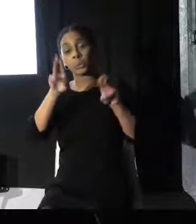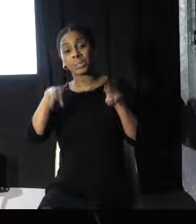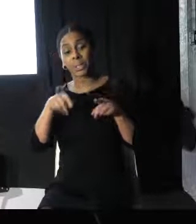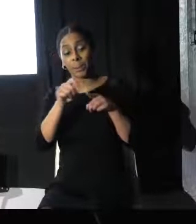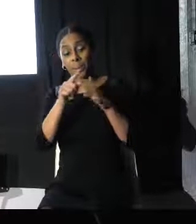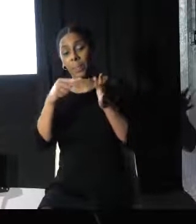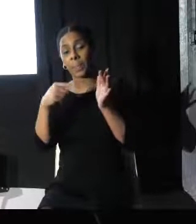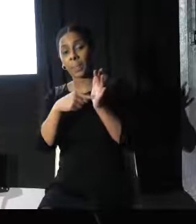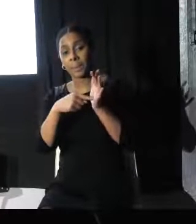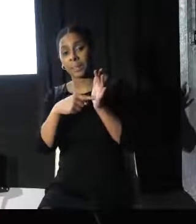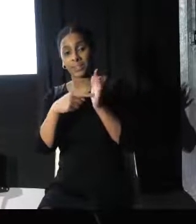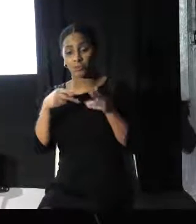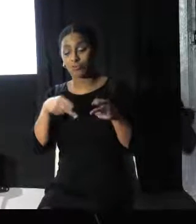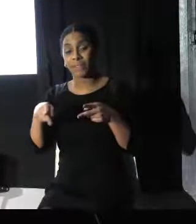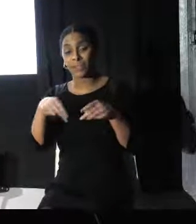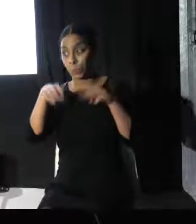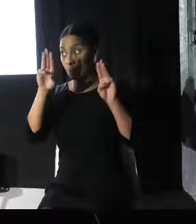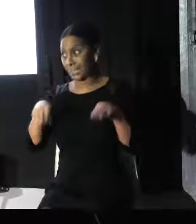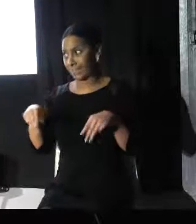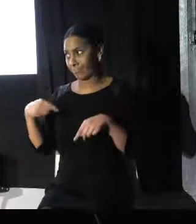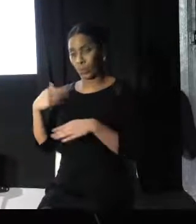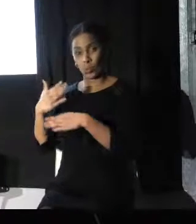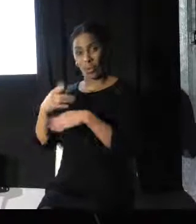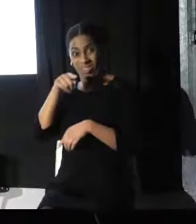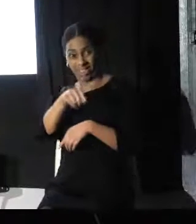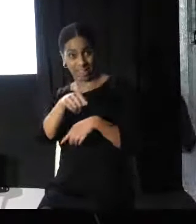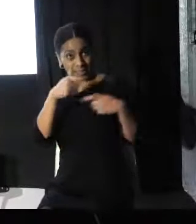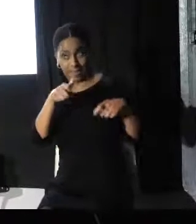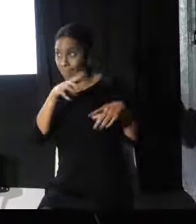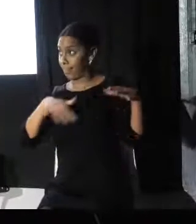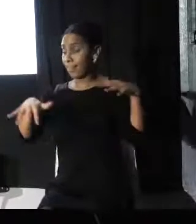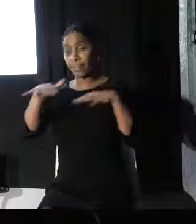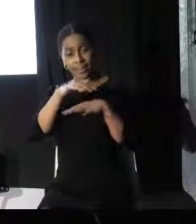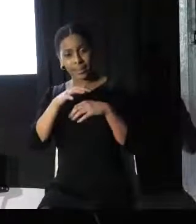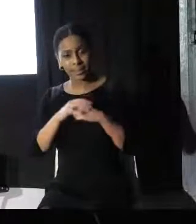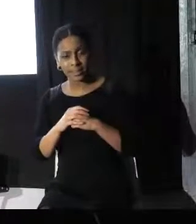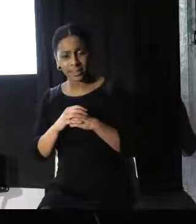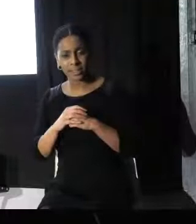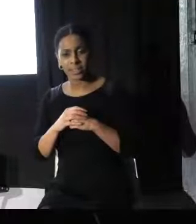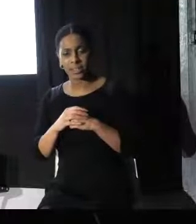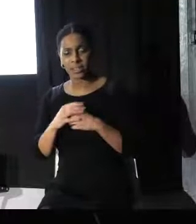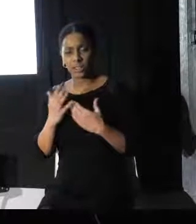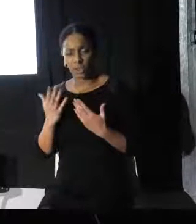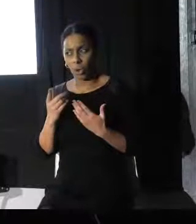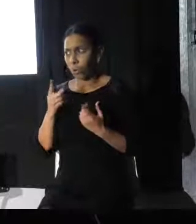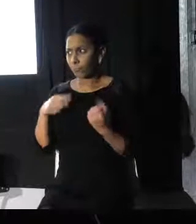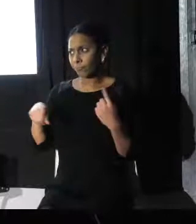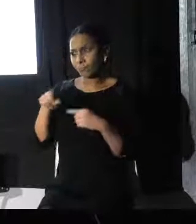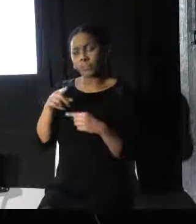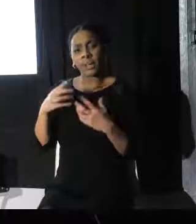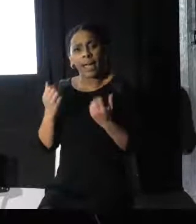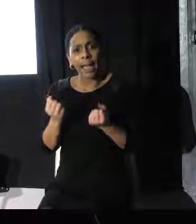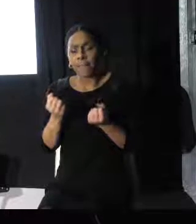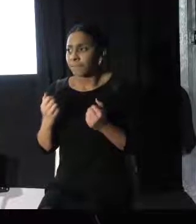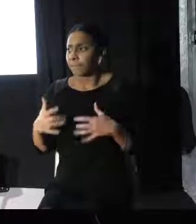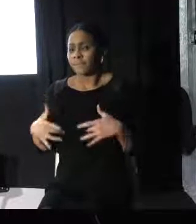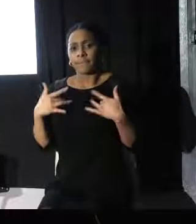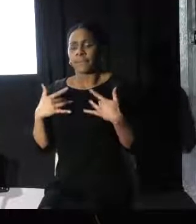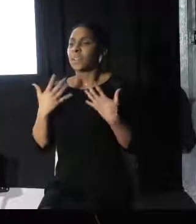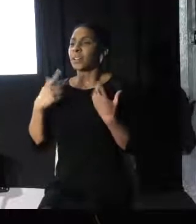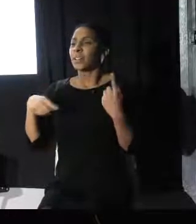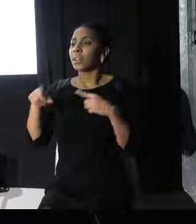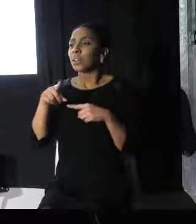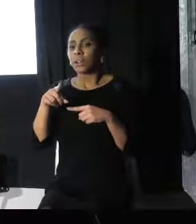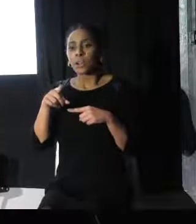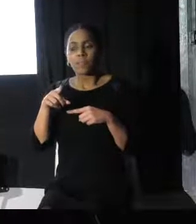where I work in the museums. So that sense of those normalizations of these worldviews being